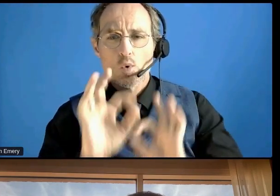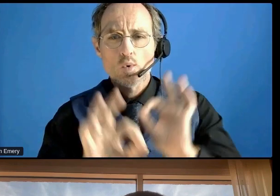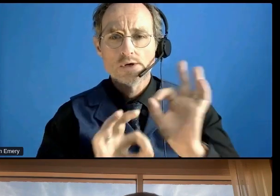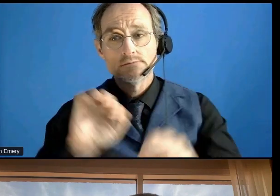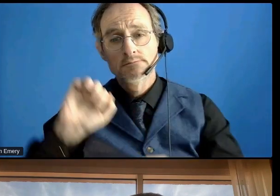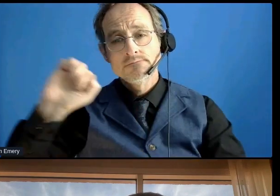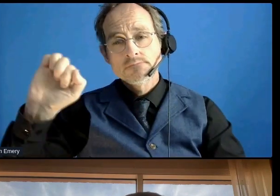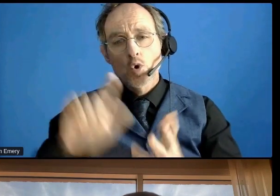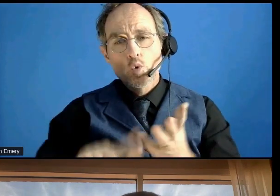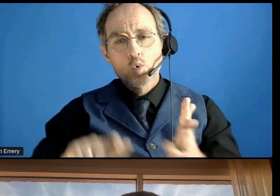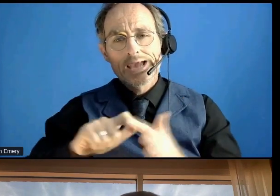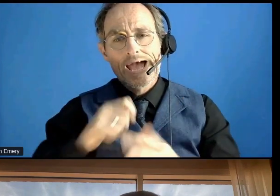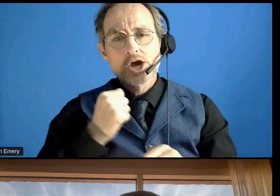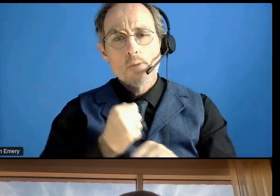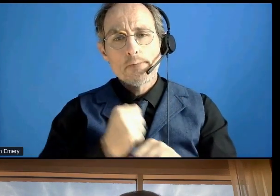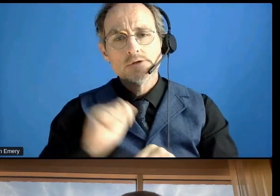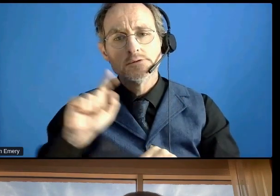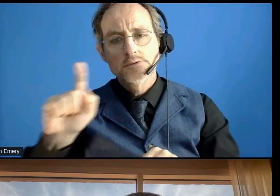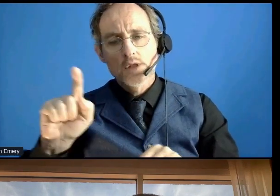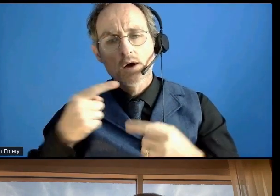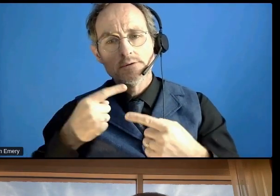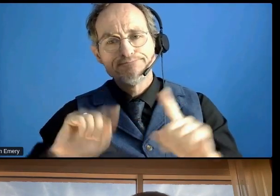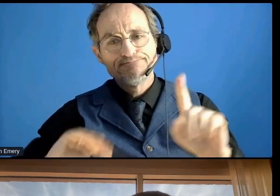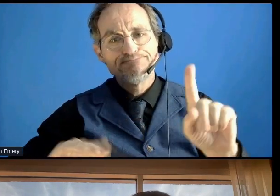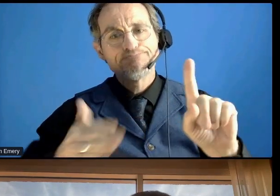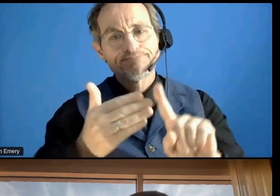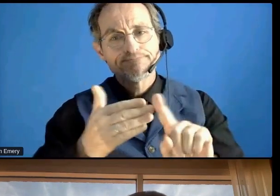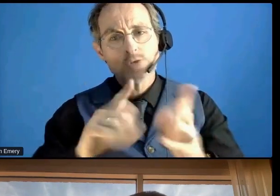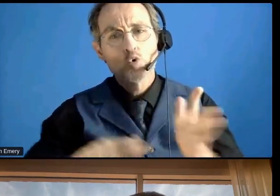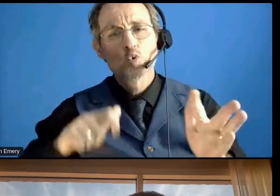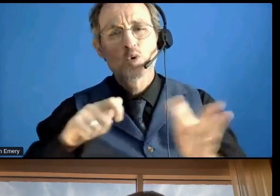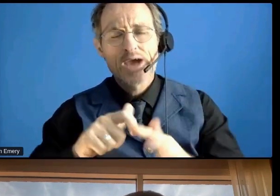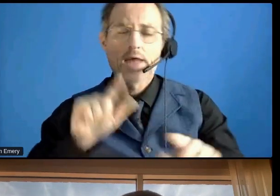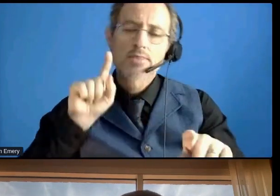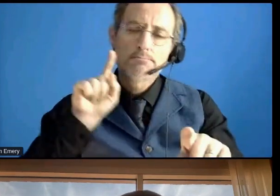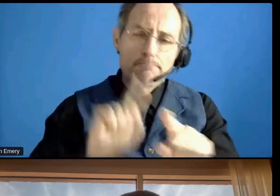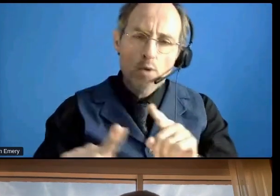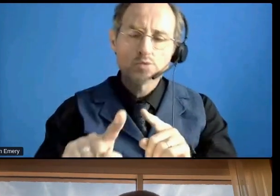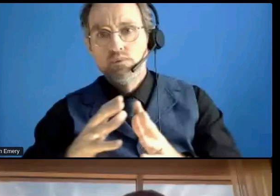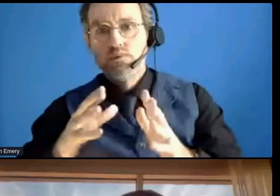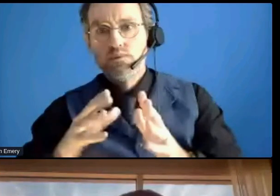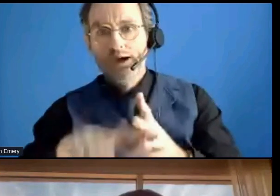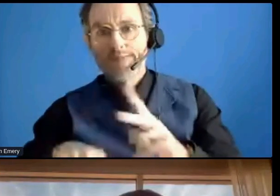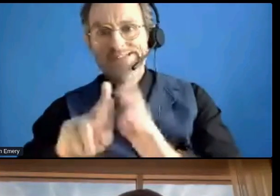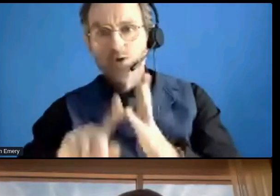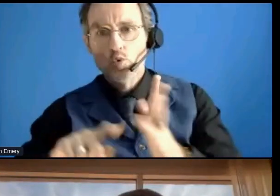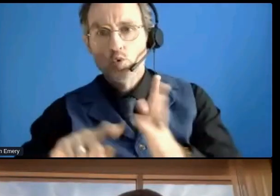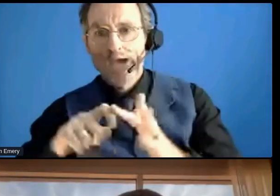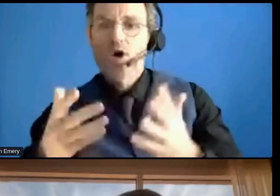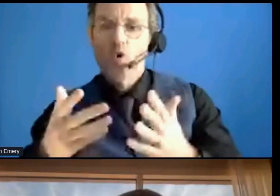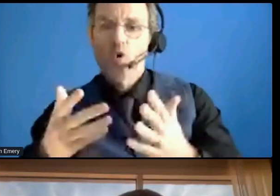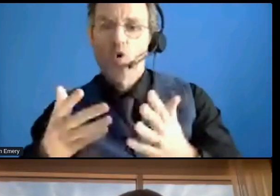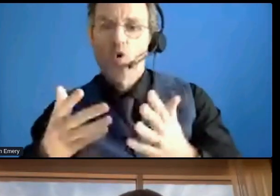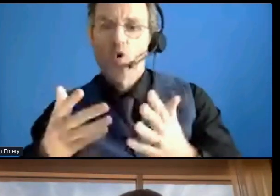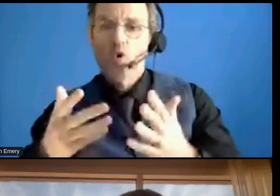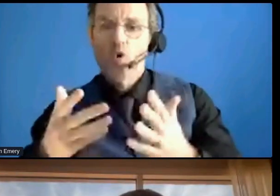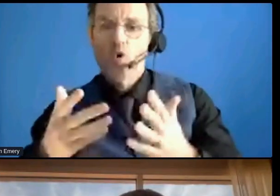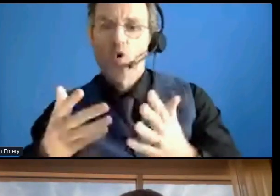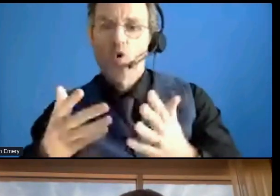businesses that there is interest here. And I think trips, I mean, obviously we're coming out of the pandemic